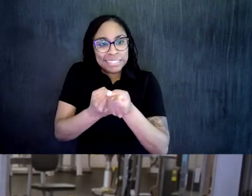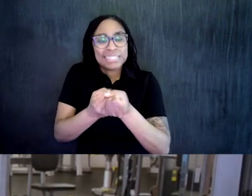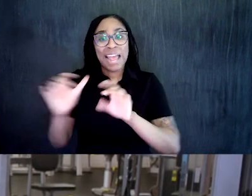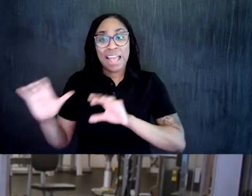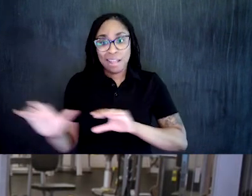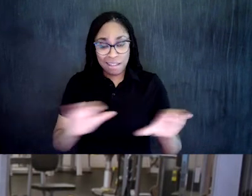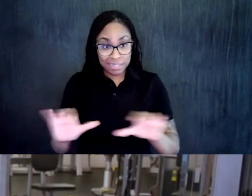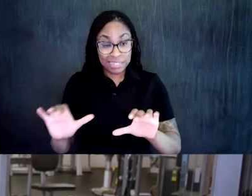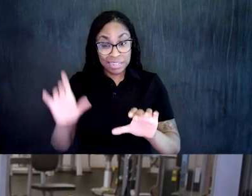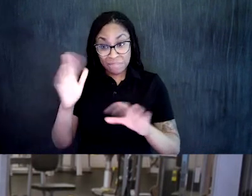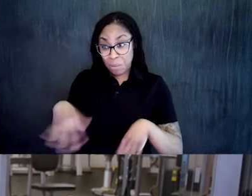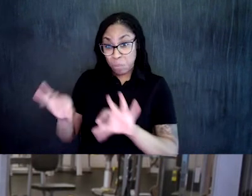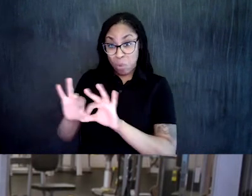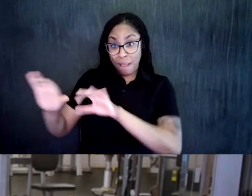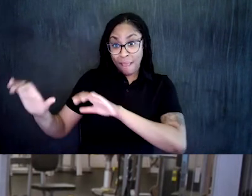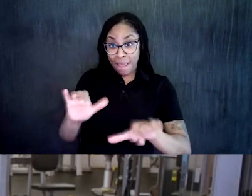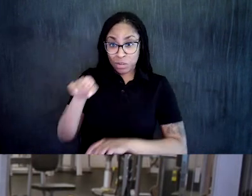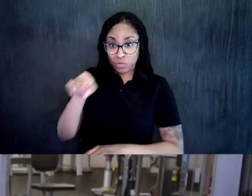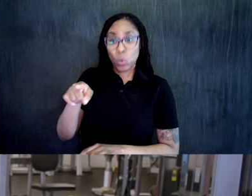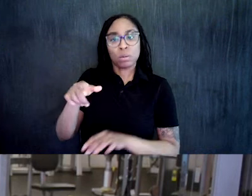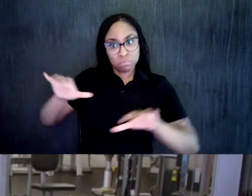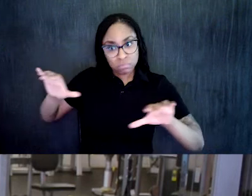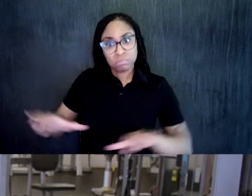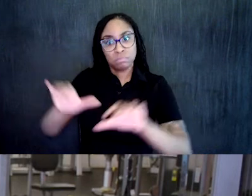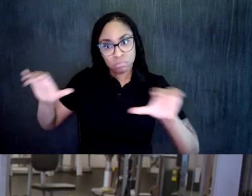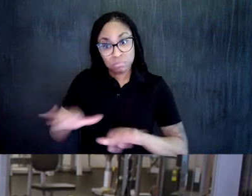All right, a little over halfway there.